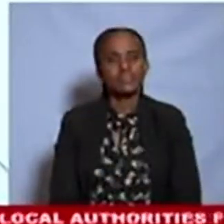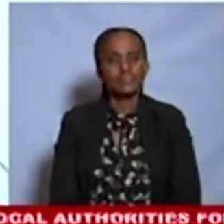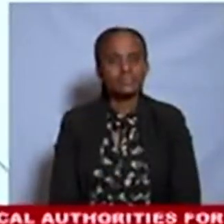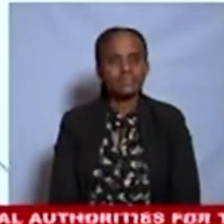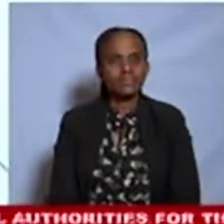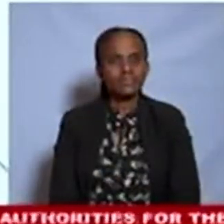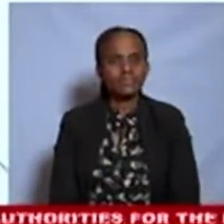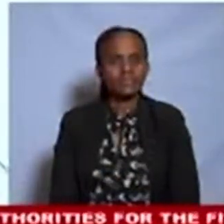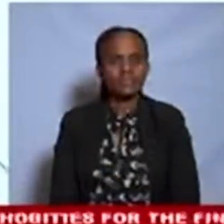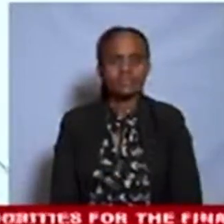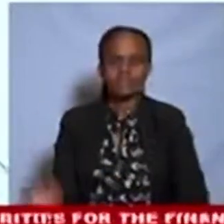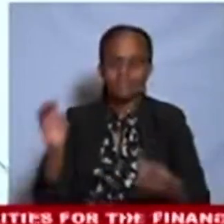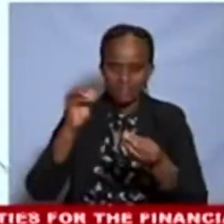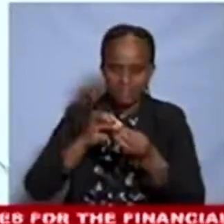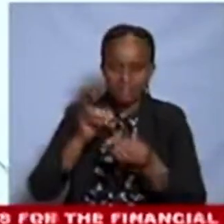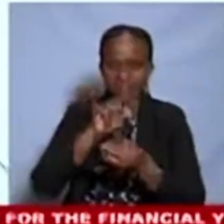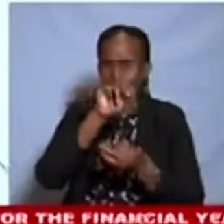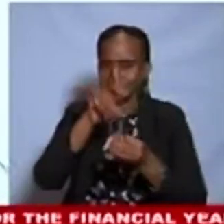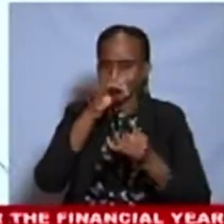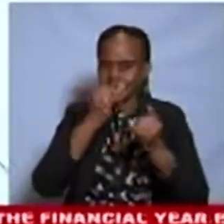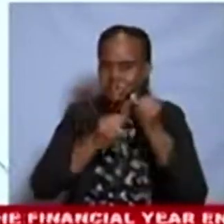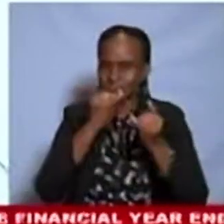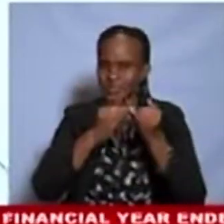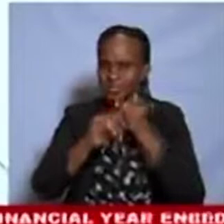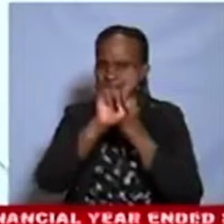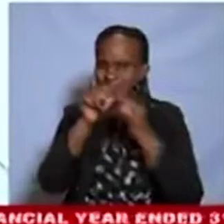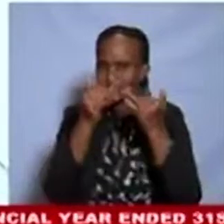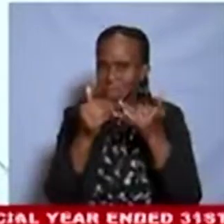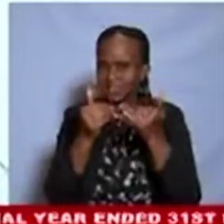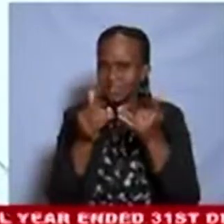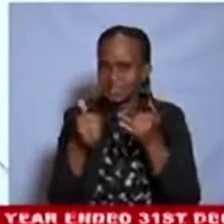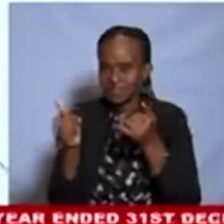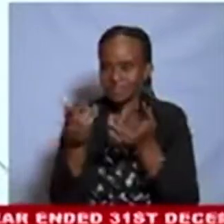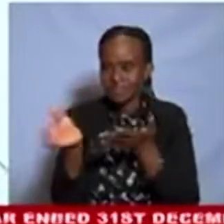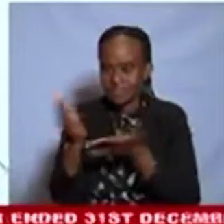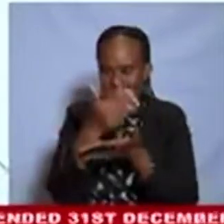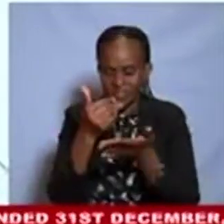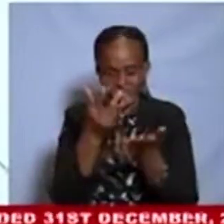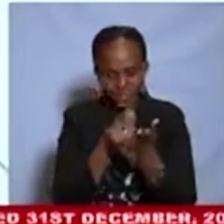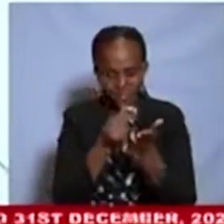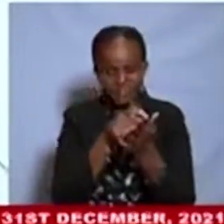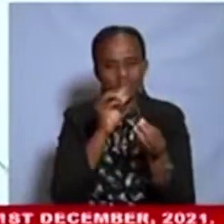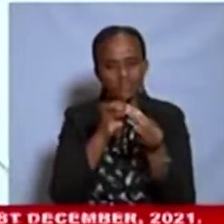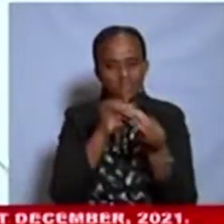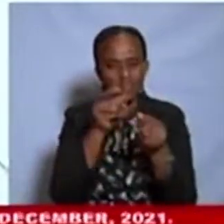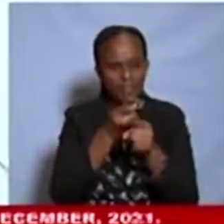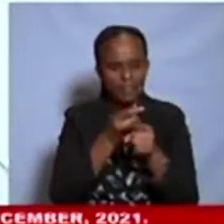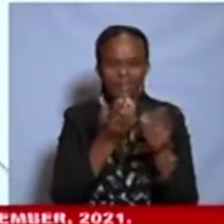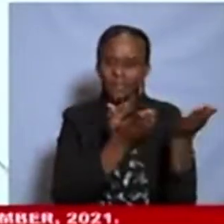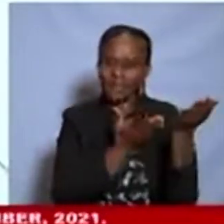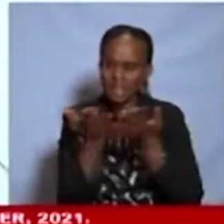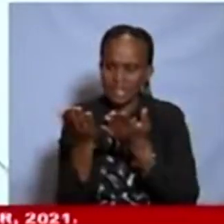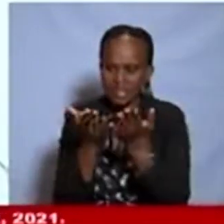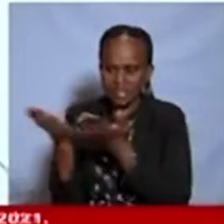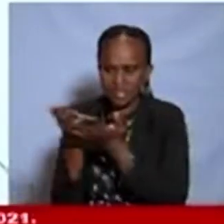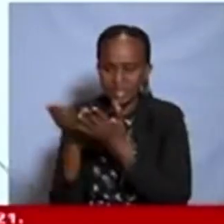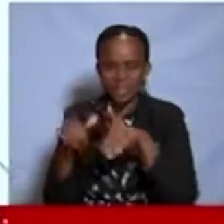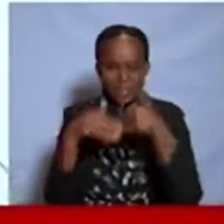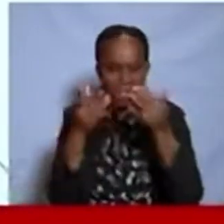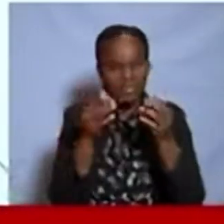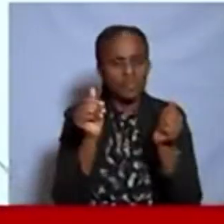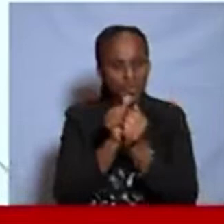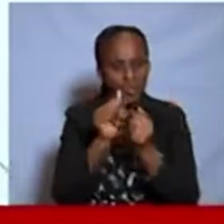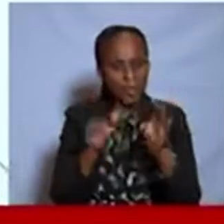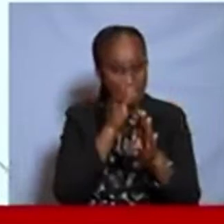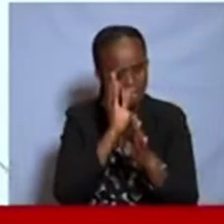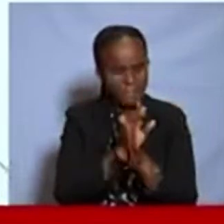And on top of the question I've asked, the last question, you collect so much money from animals. What service do you give in relation